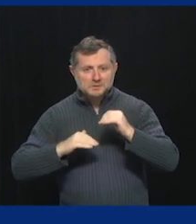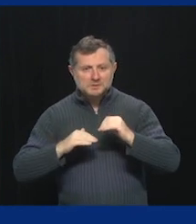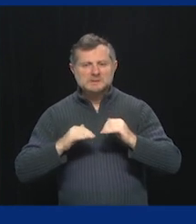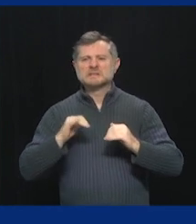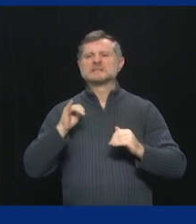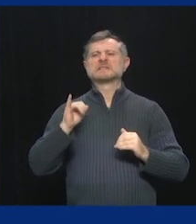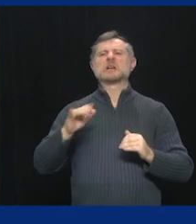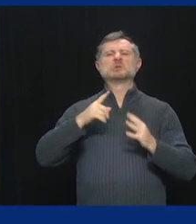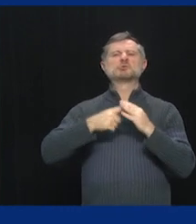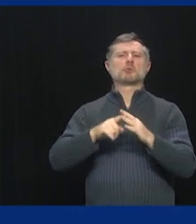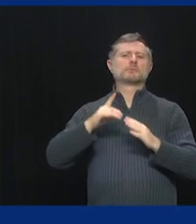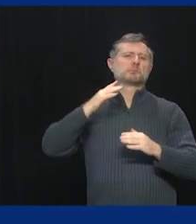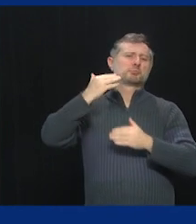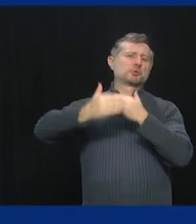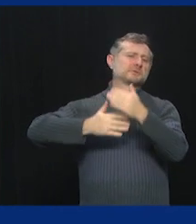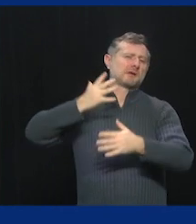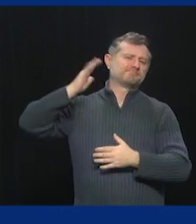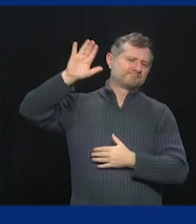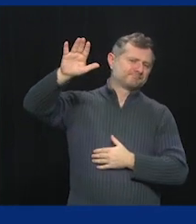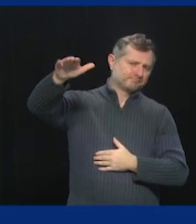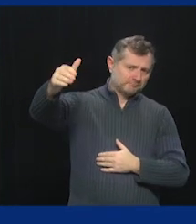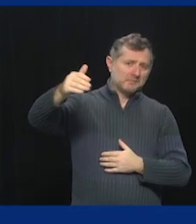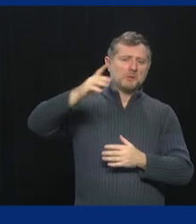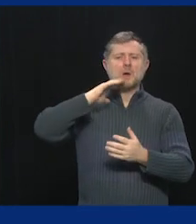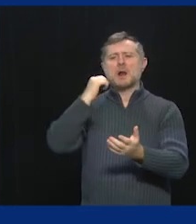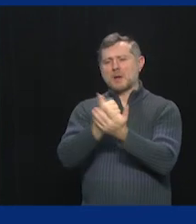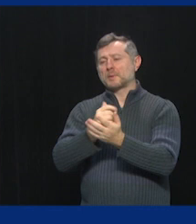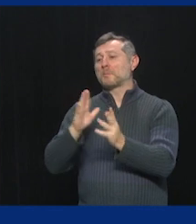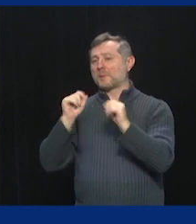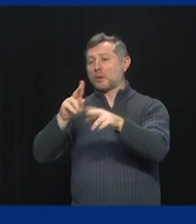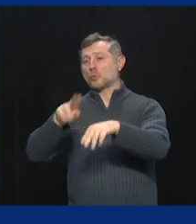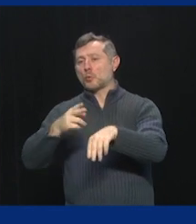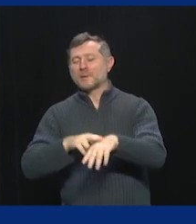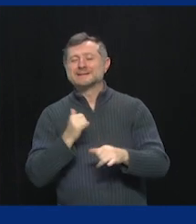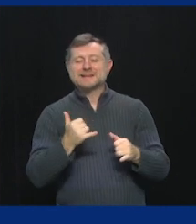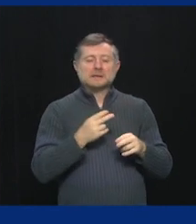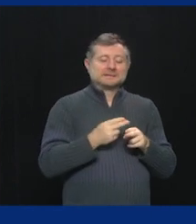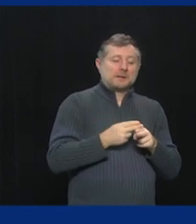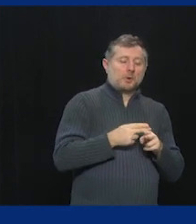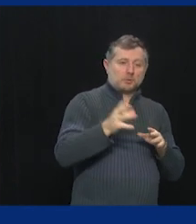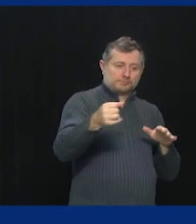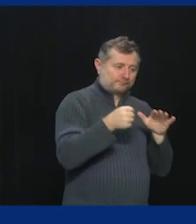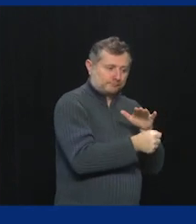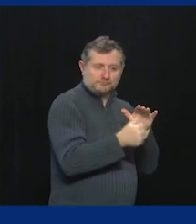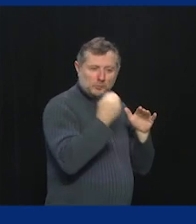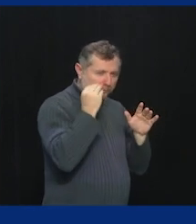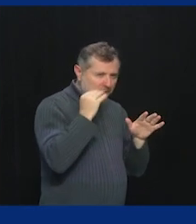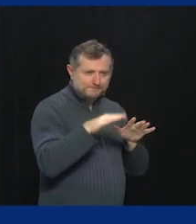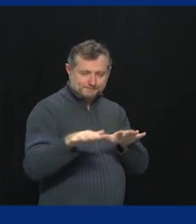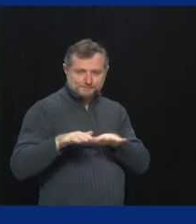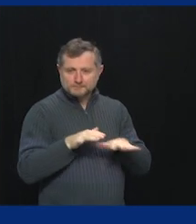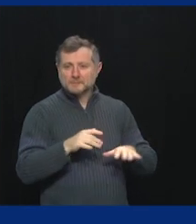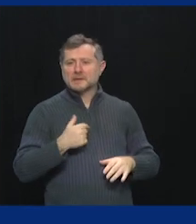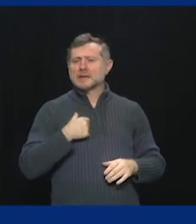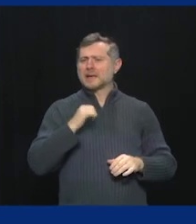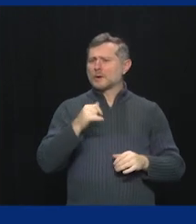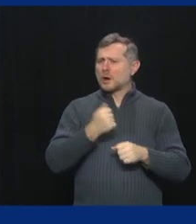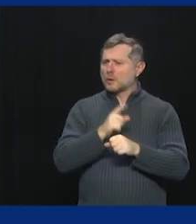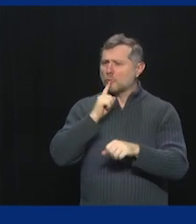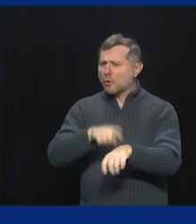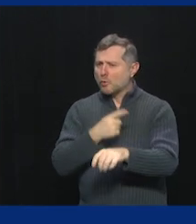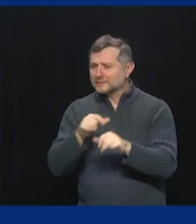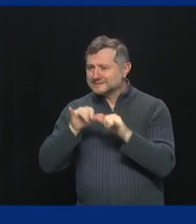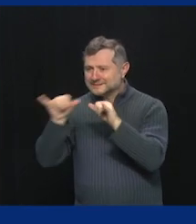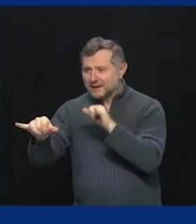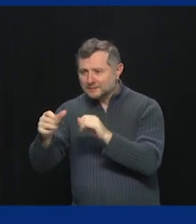having some semblance of a normal life. They're in temporary shelters now. We also have to examine how long they can stay there and whether that's the best